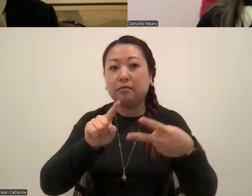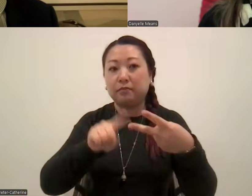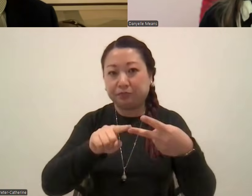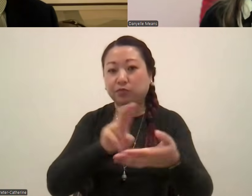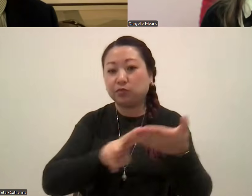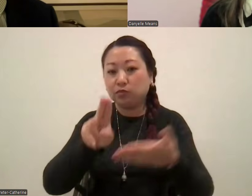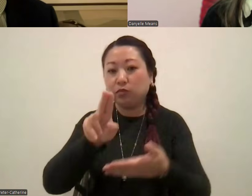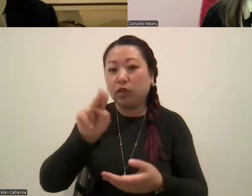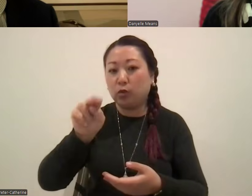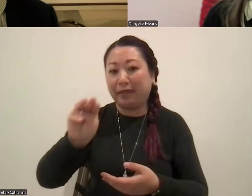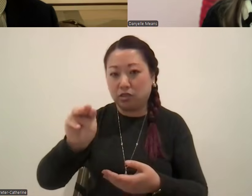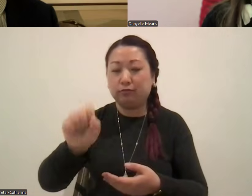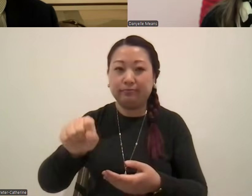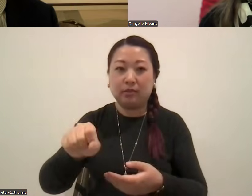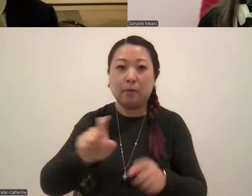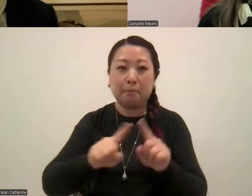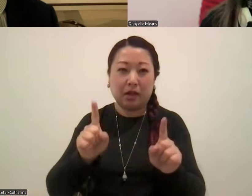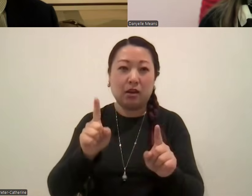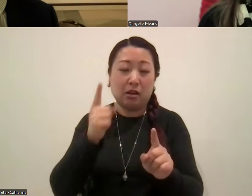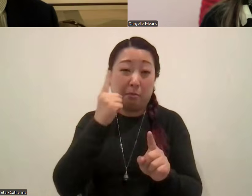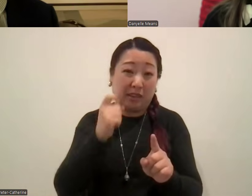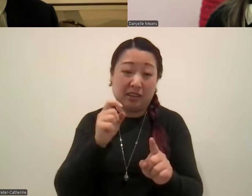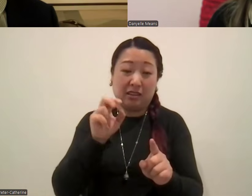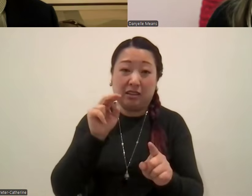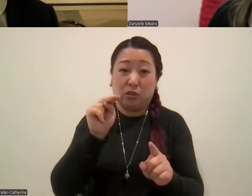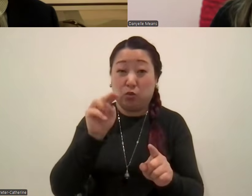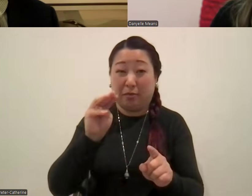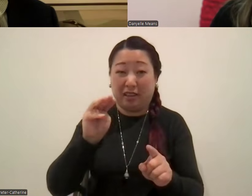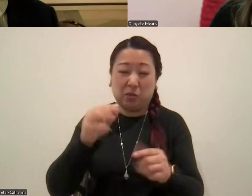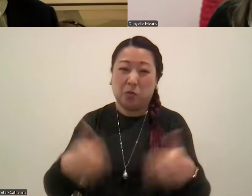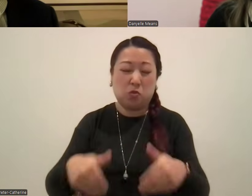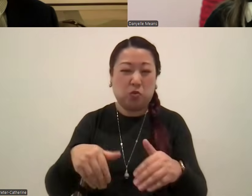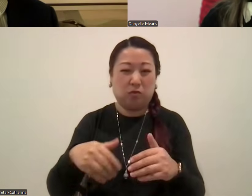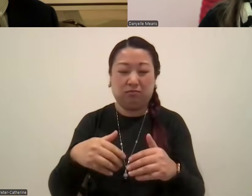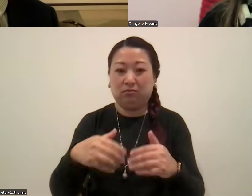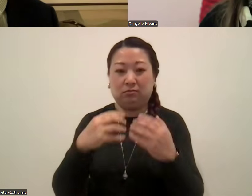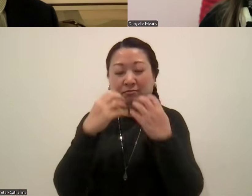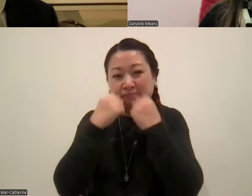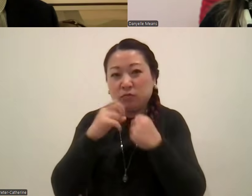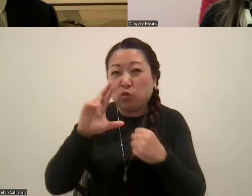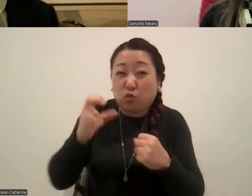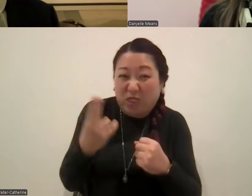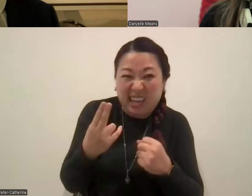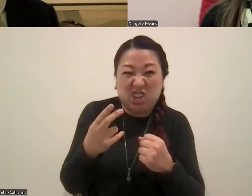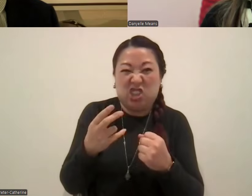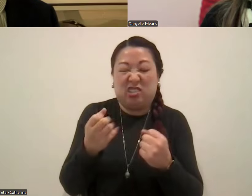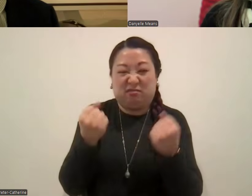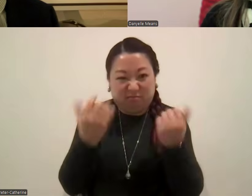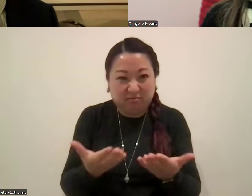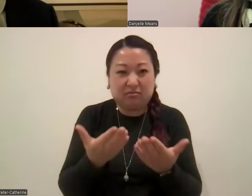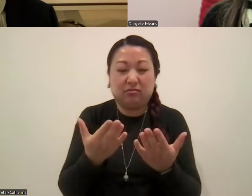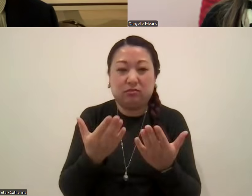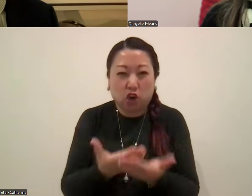so much because New Mexico is so rich in archaeology.